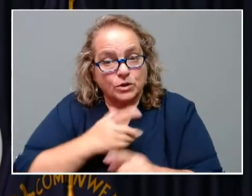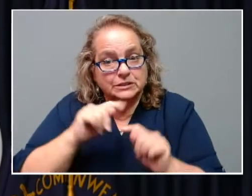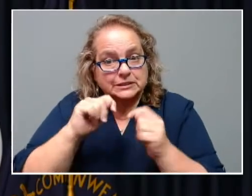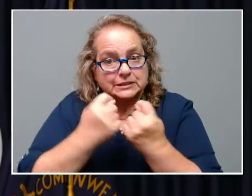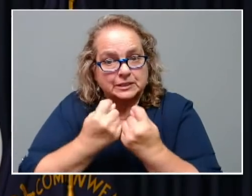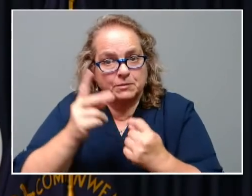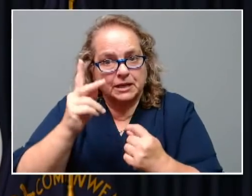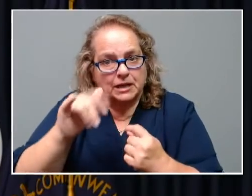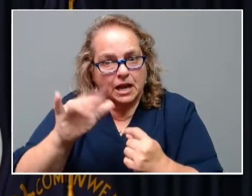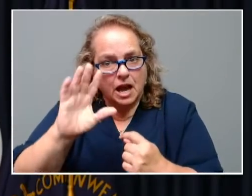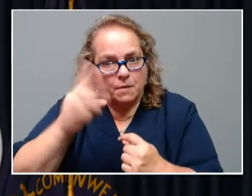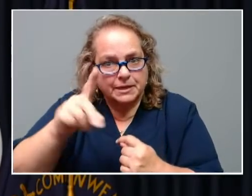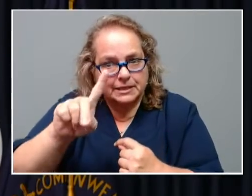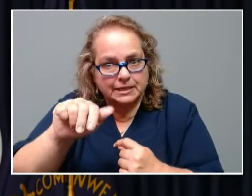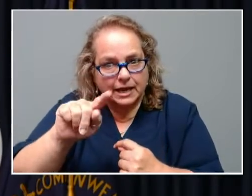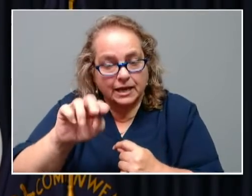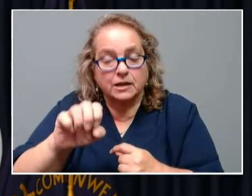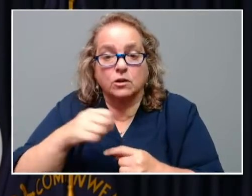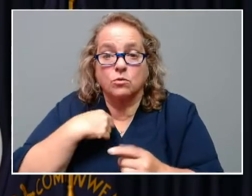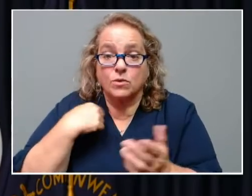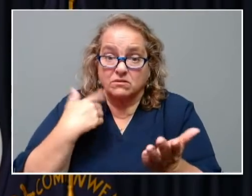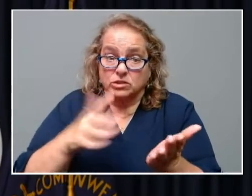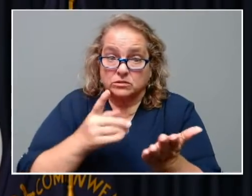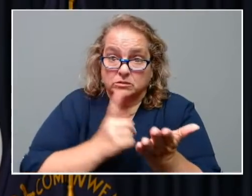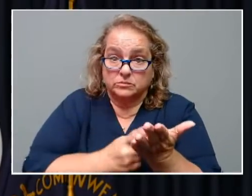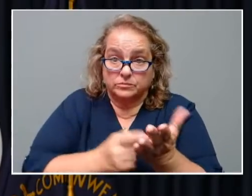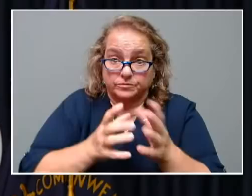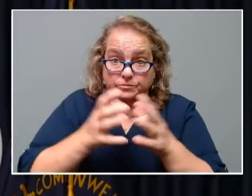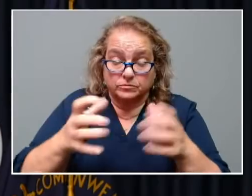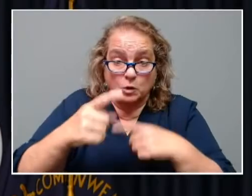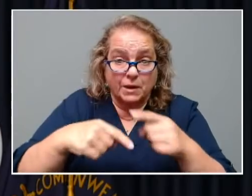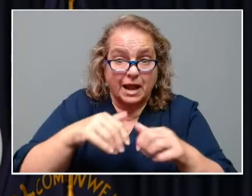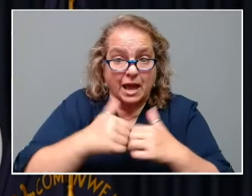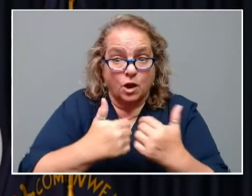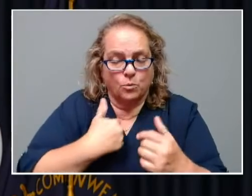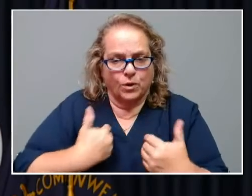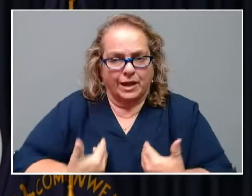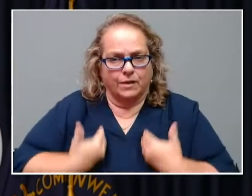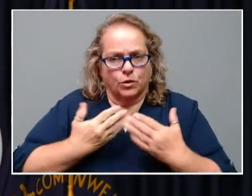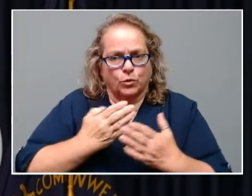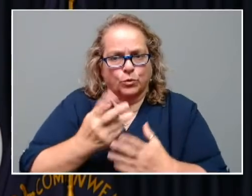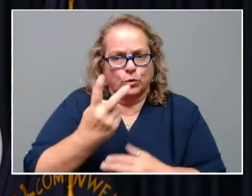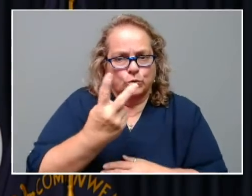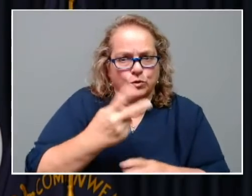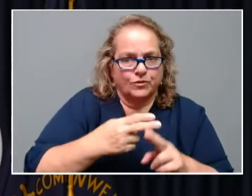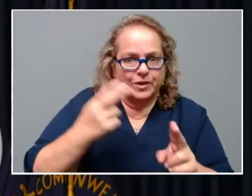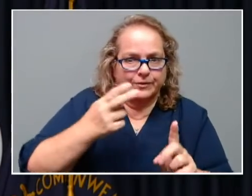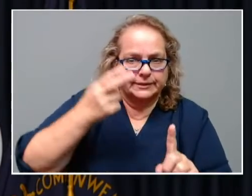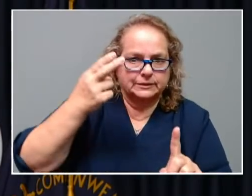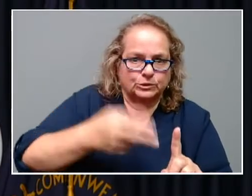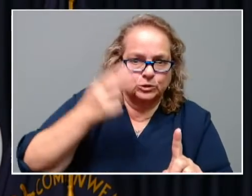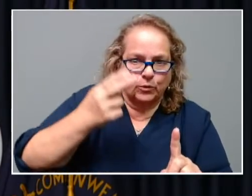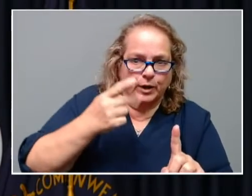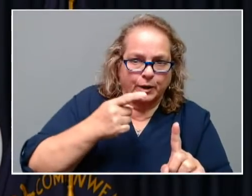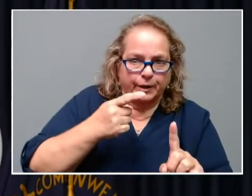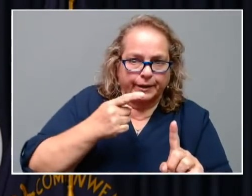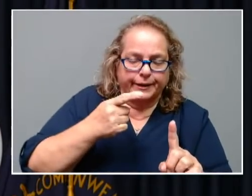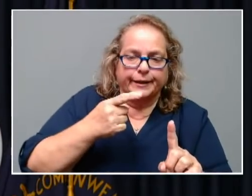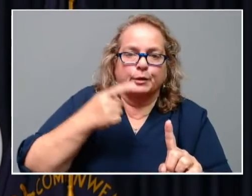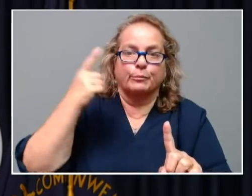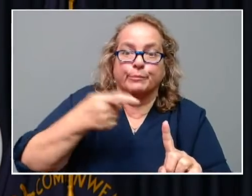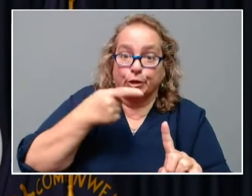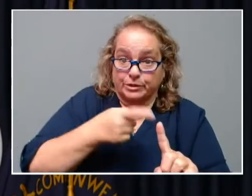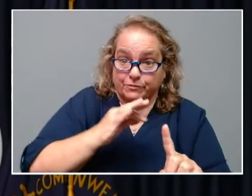about how we are living through two very historic moments. One, COVID, difficult, dark,